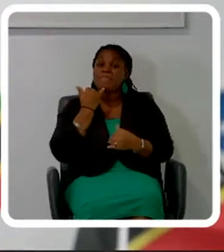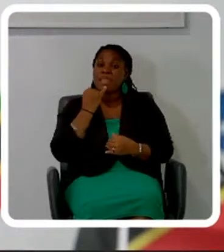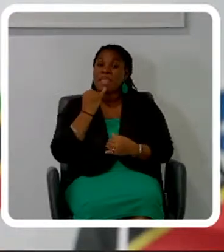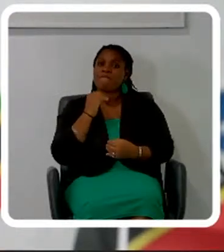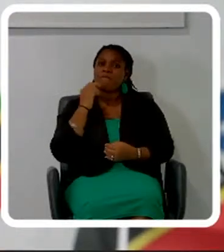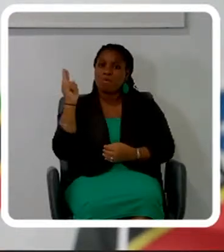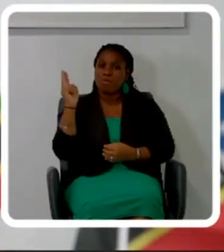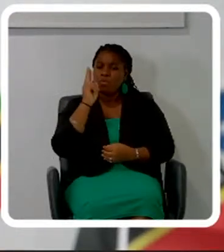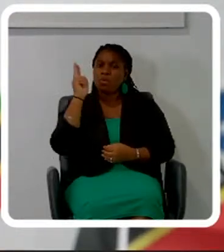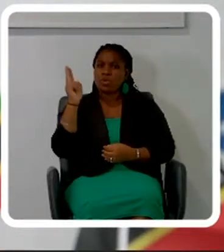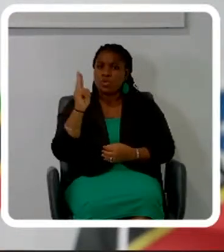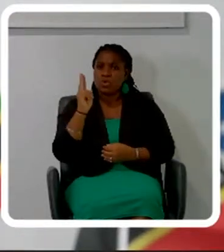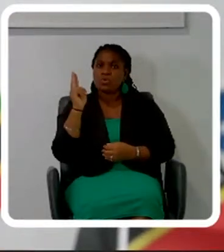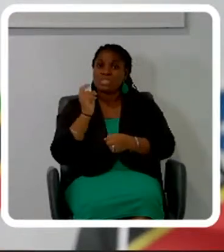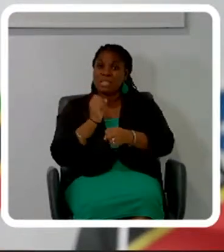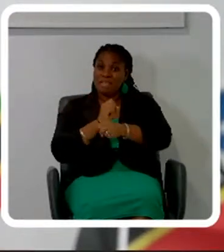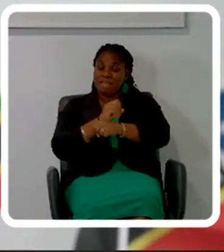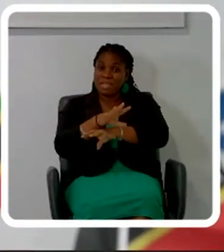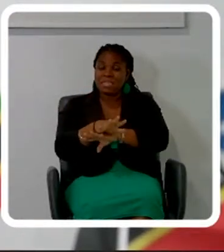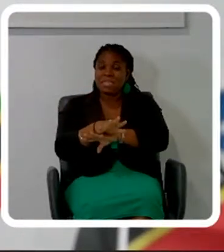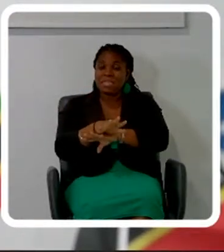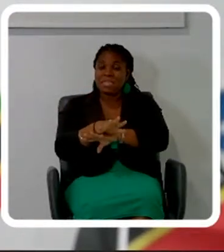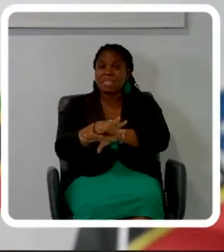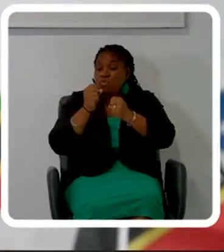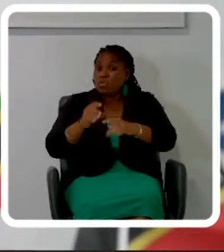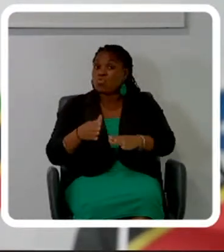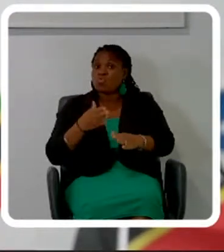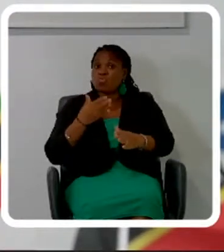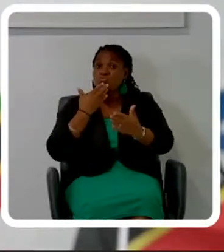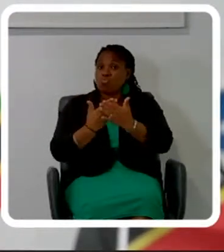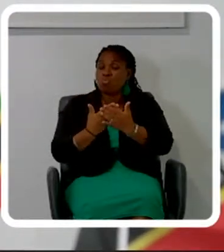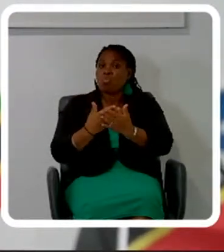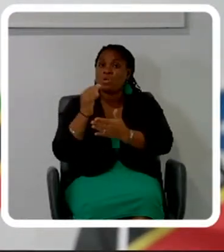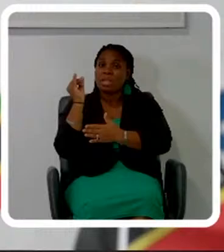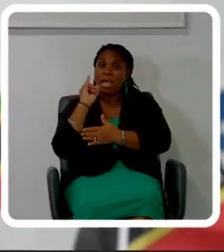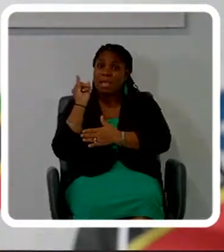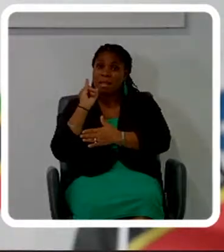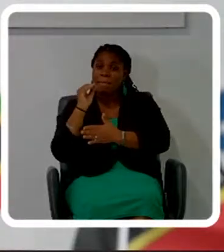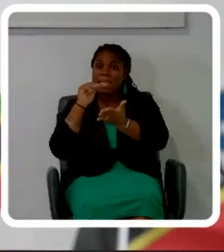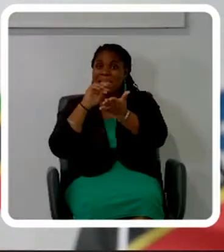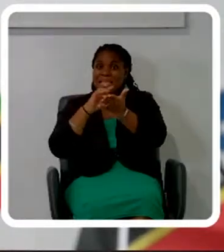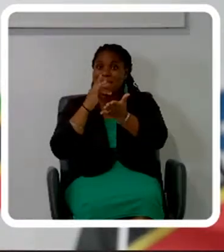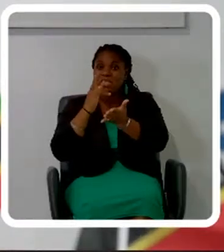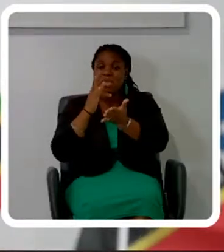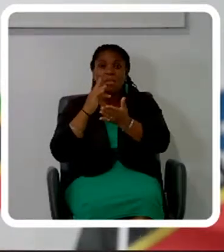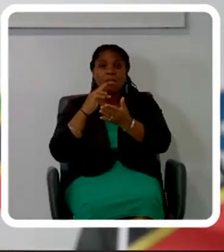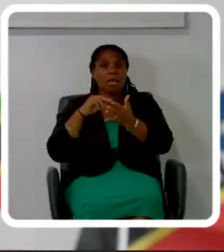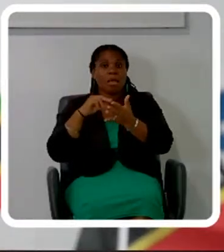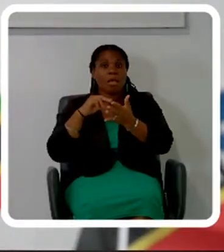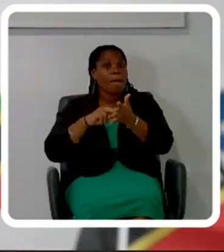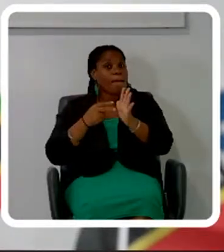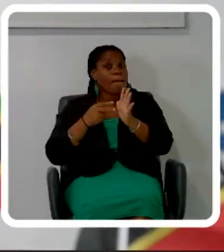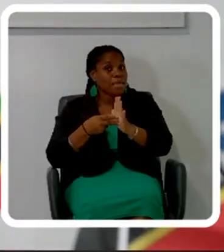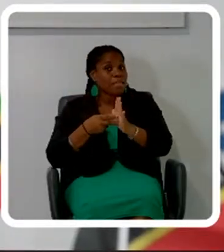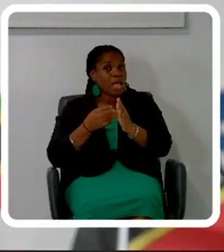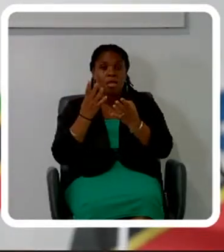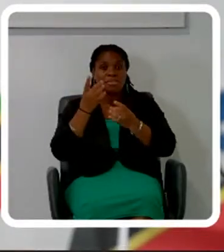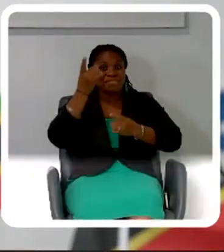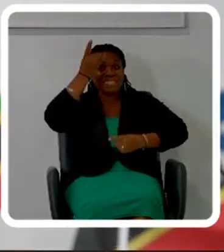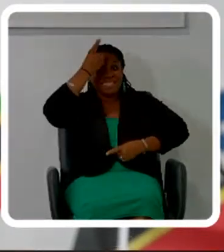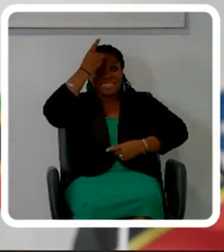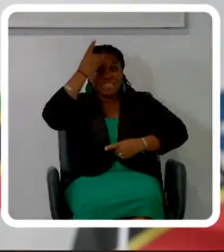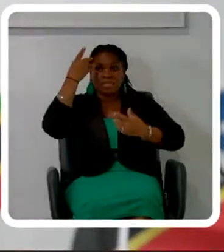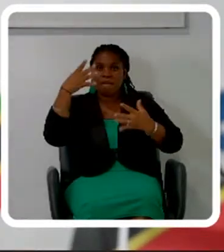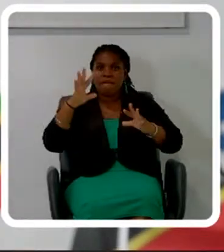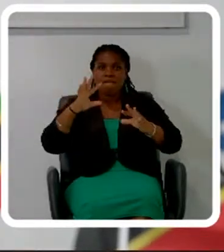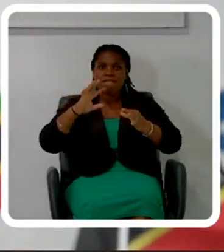the effectiveness of antibiotics, for example, it means that a lot of the diseases that we have conquered over these